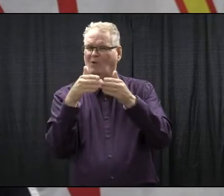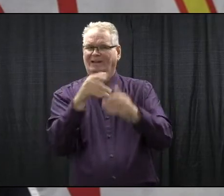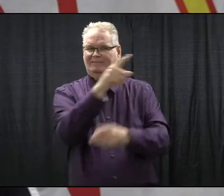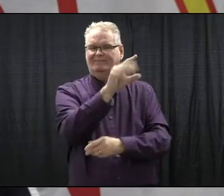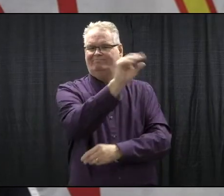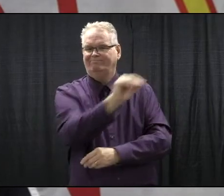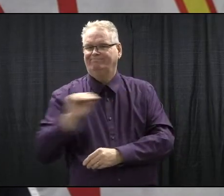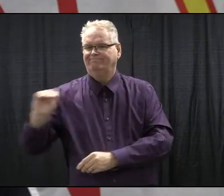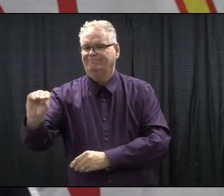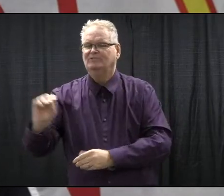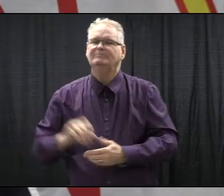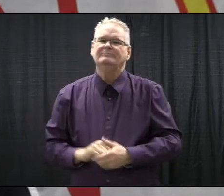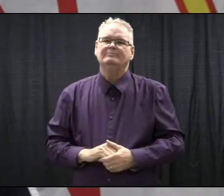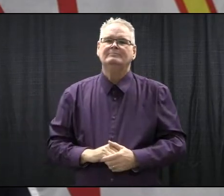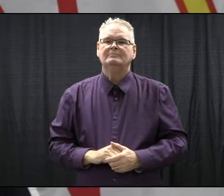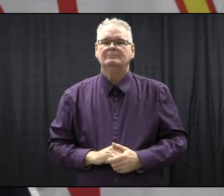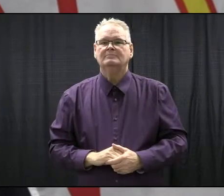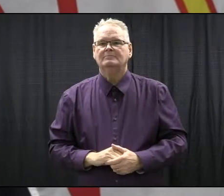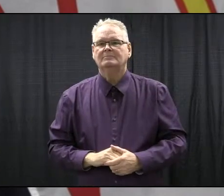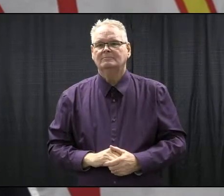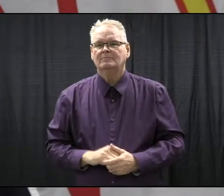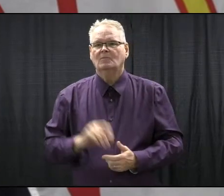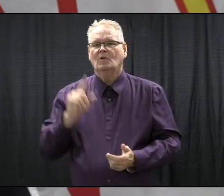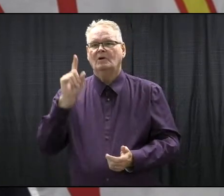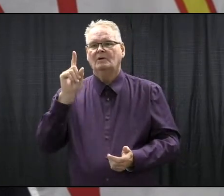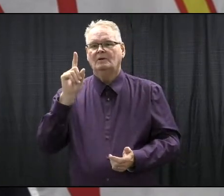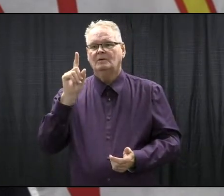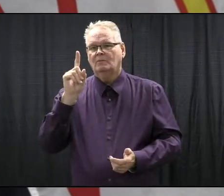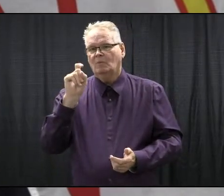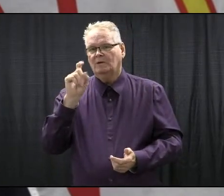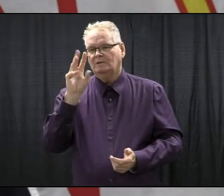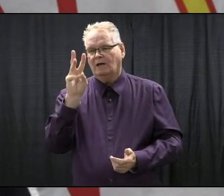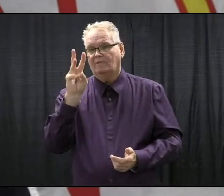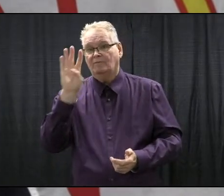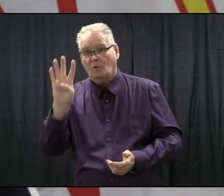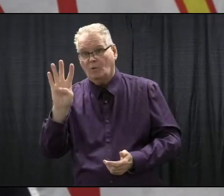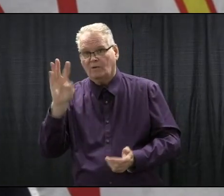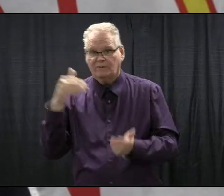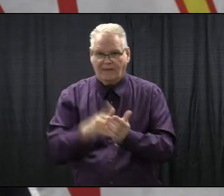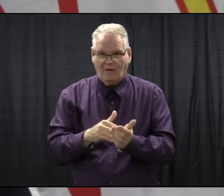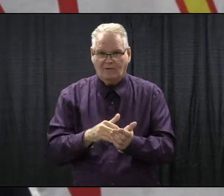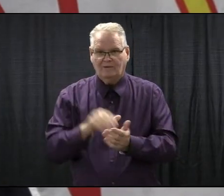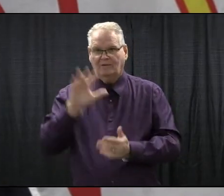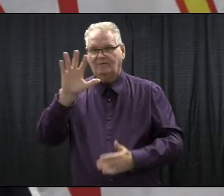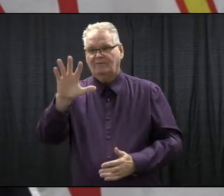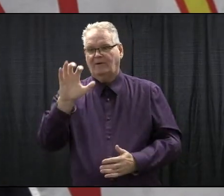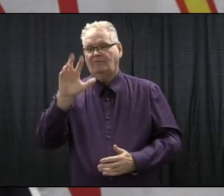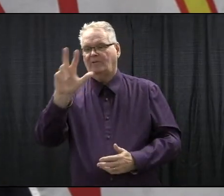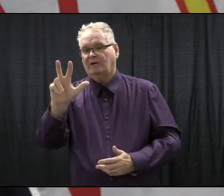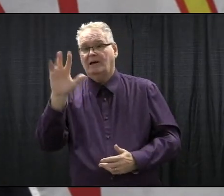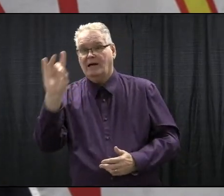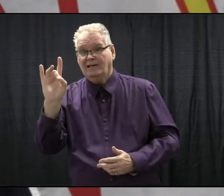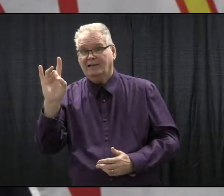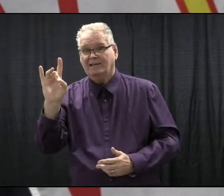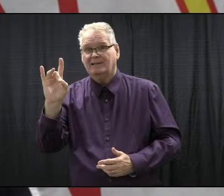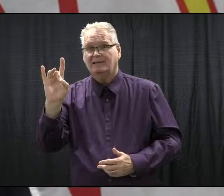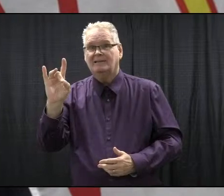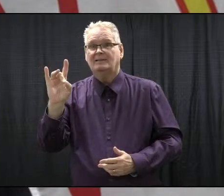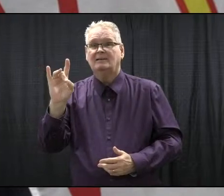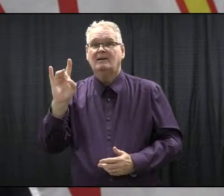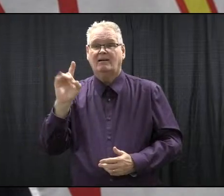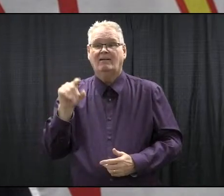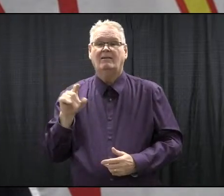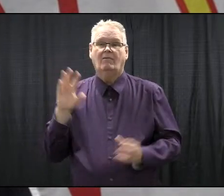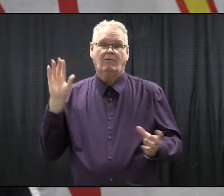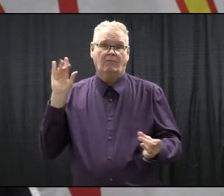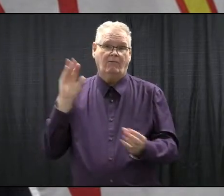164,538 people have been tested to date. While we have 49 active cases in the province related to ships, there's